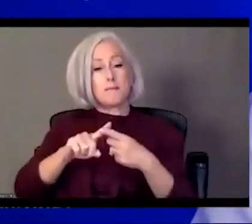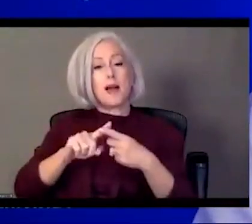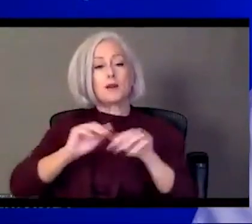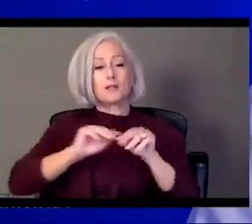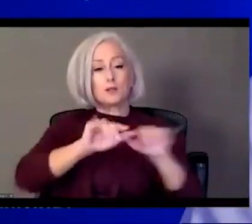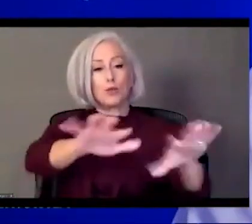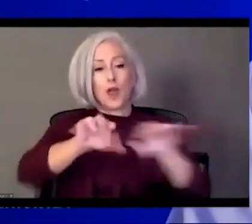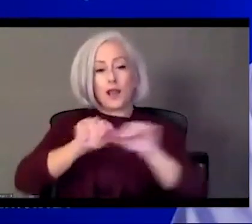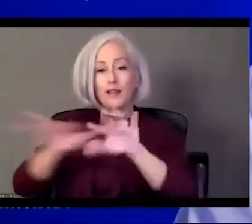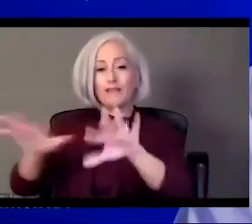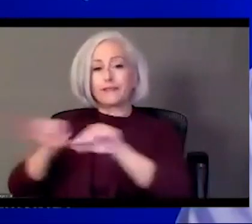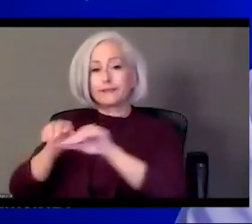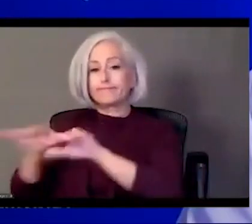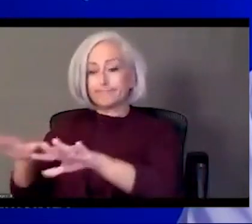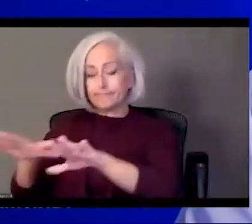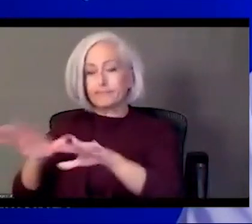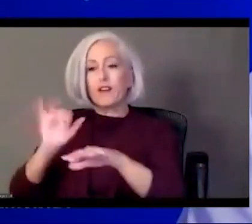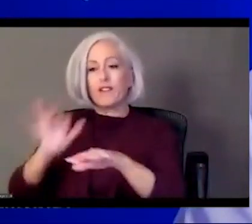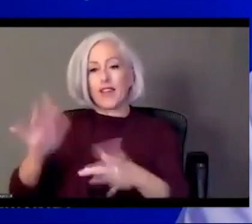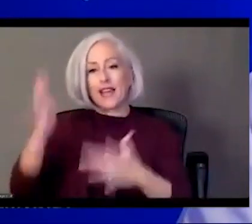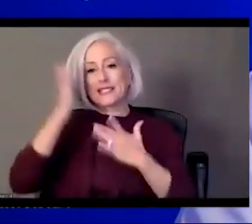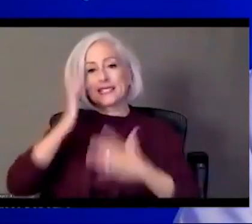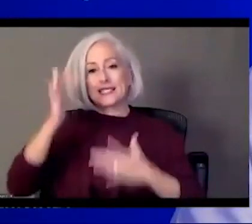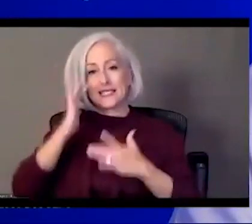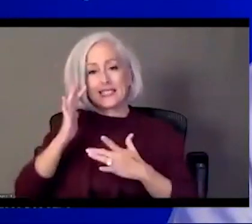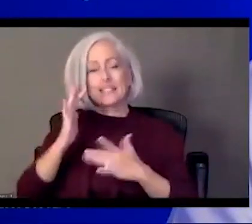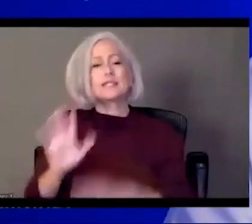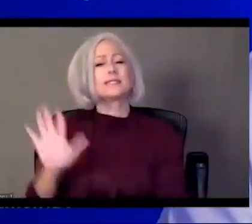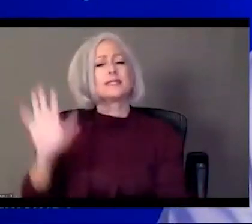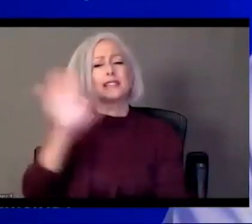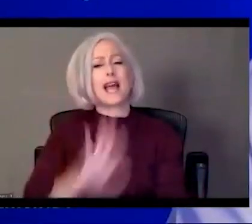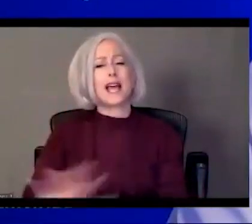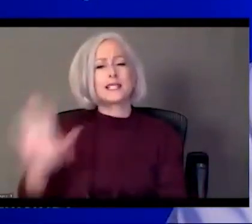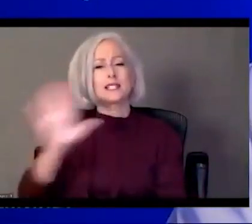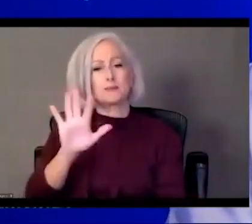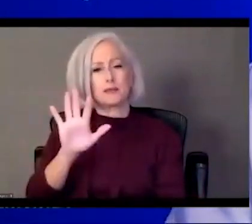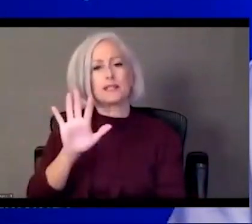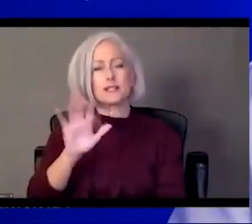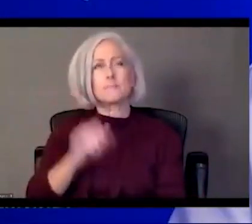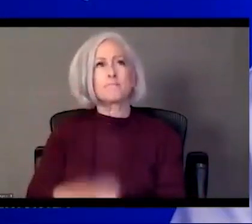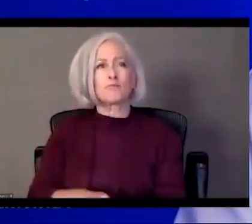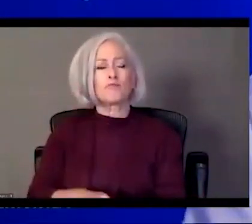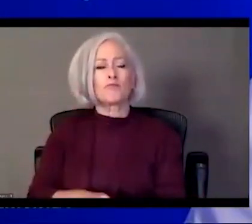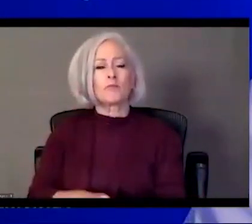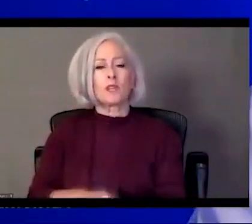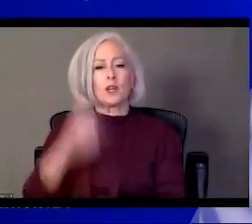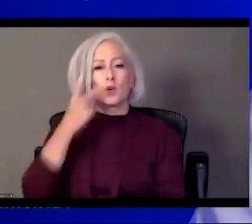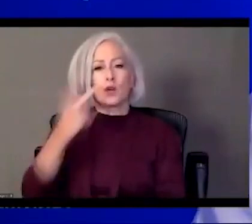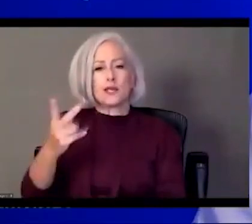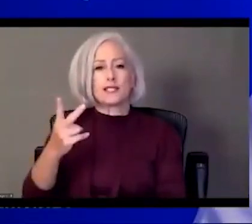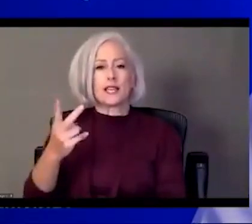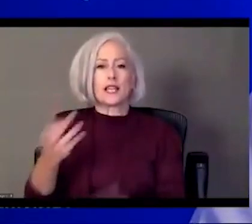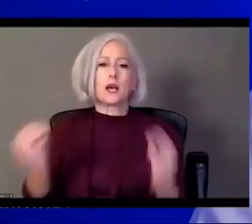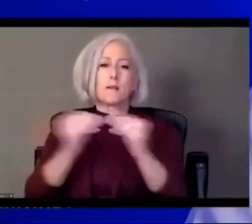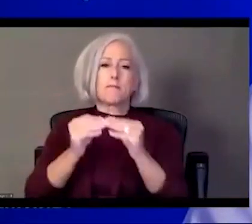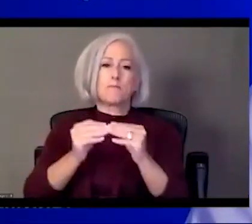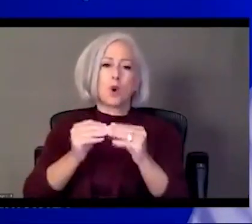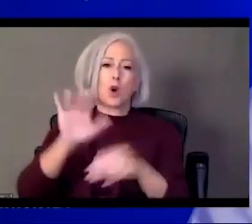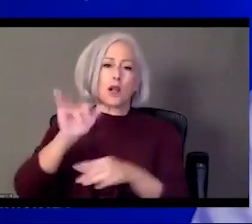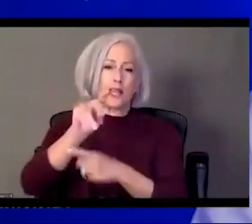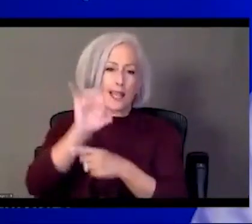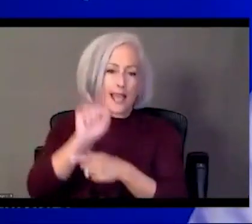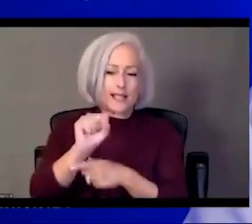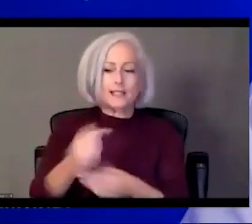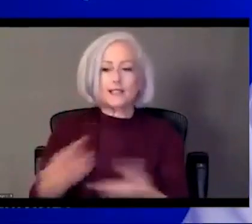the pandemic, with estimates that, really the testing, there were a greater number of cases, there were actually a greater number of deaths. You can see this in